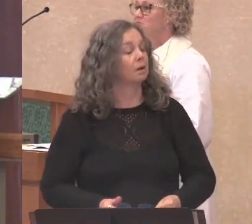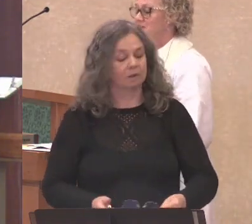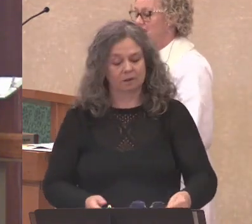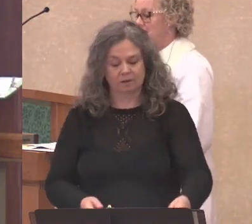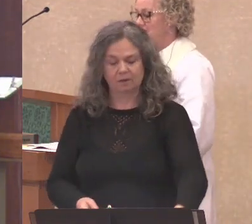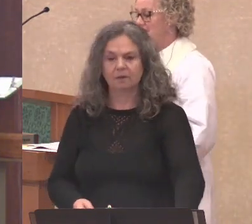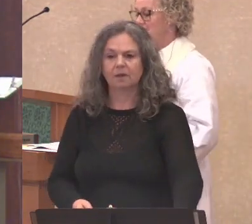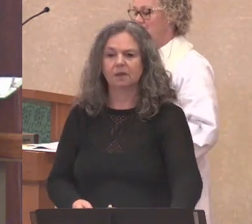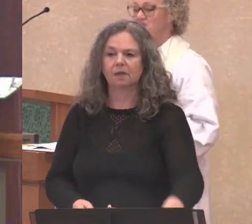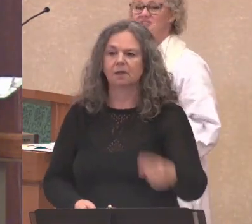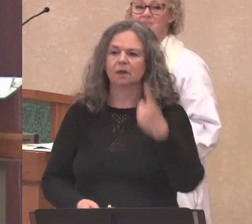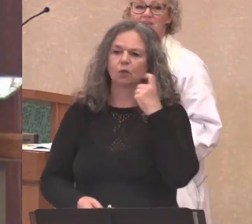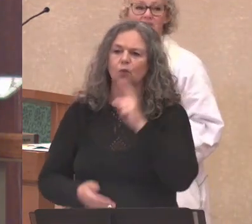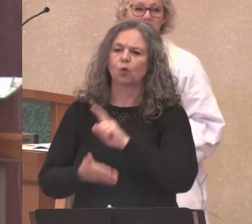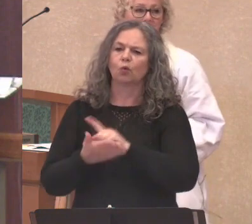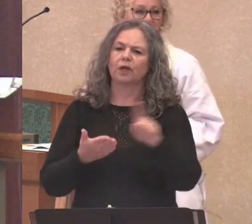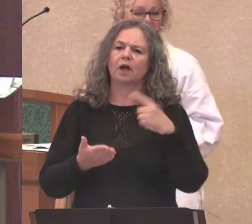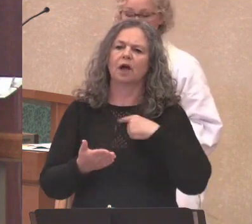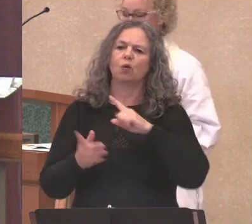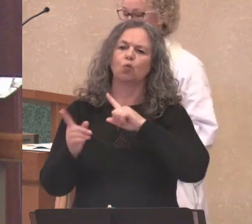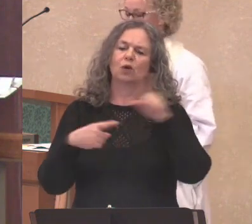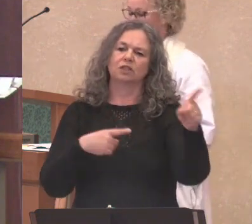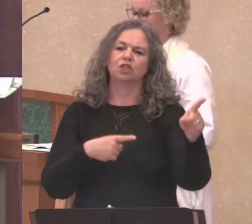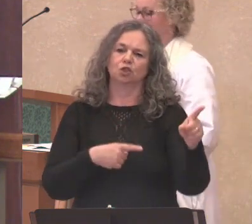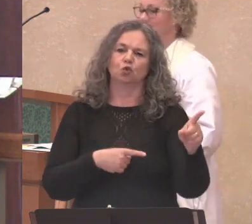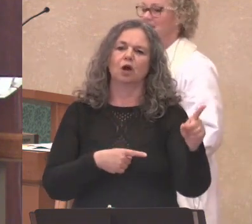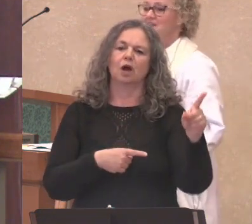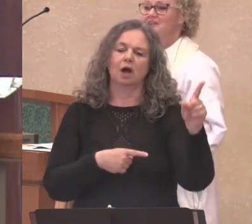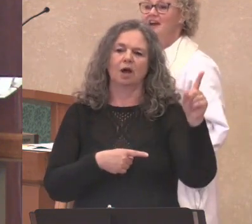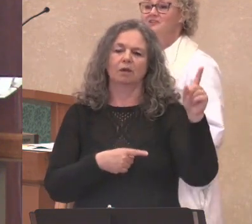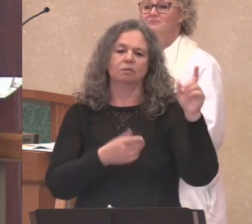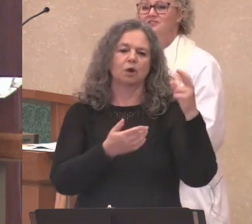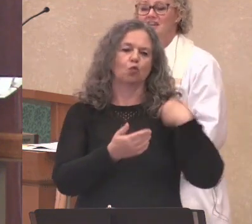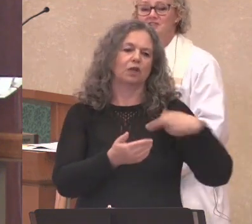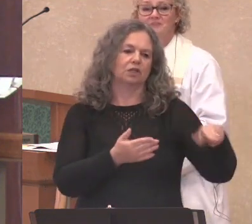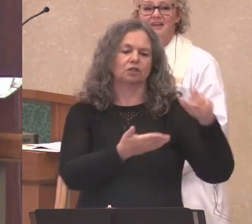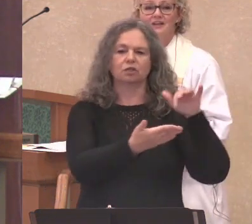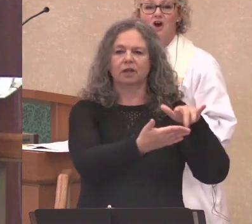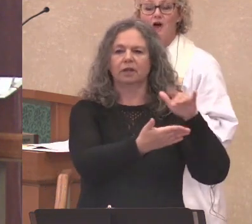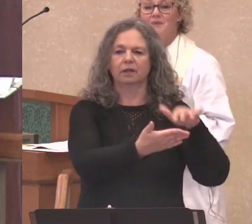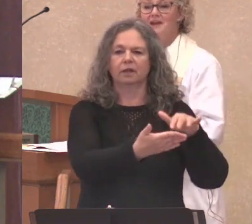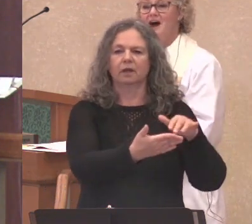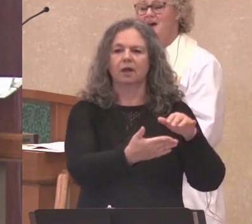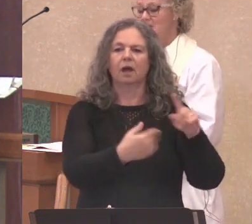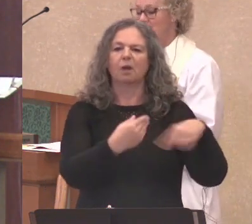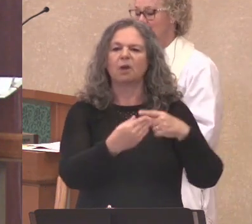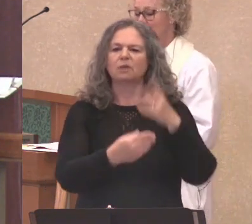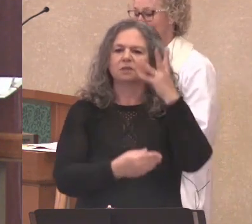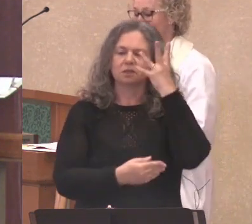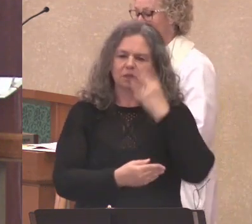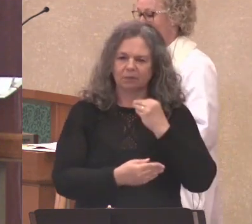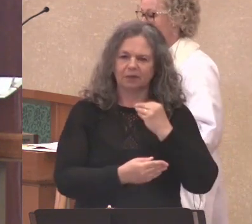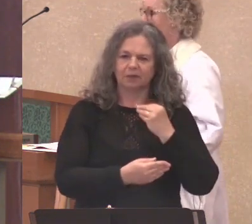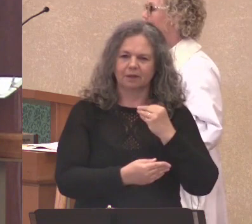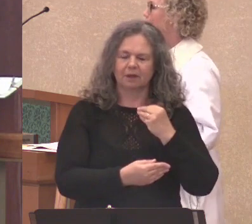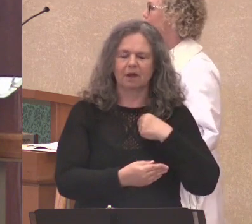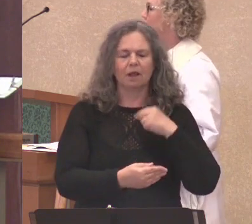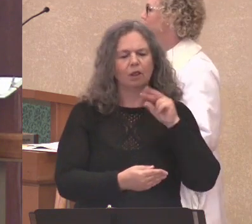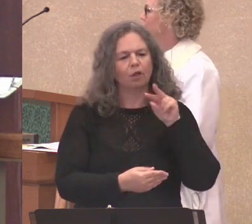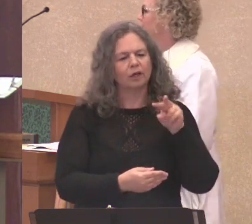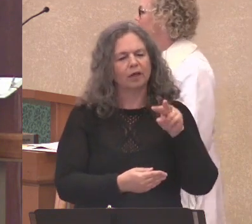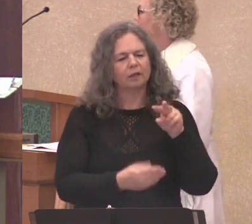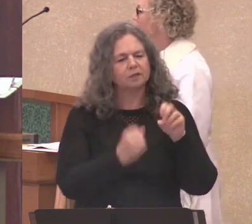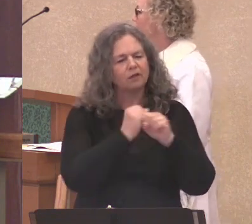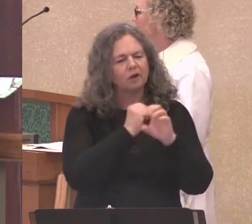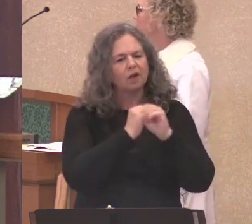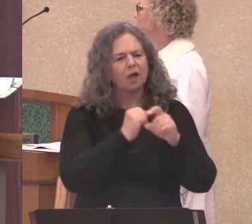This past week, I attended a seminar on sleeping. The advertisement had caught my eye because I've been